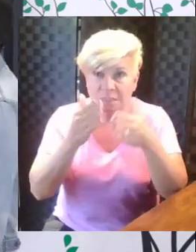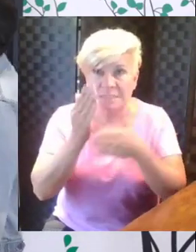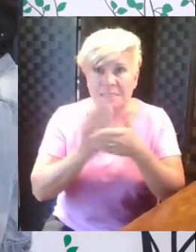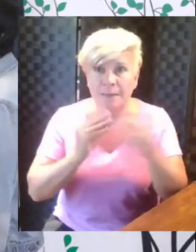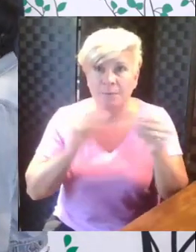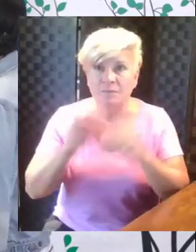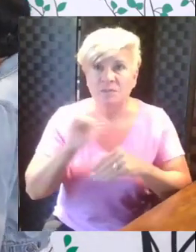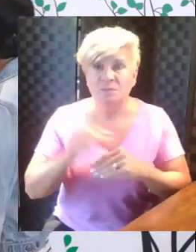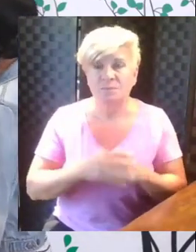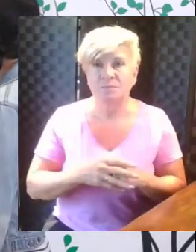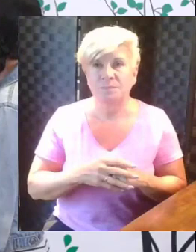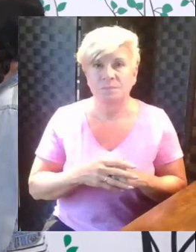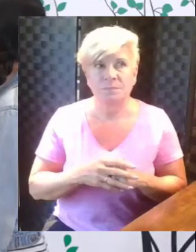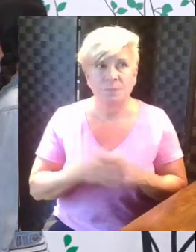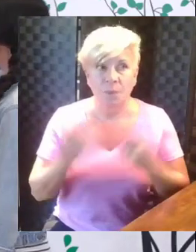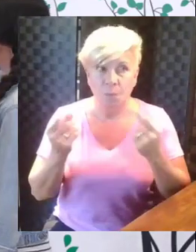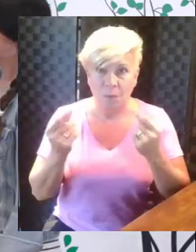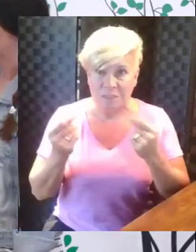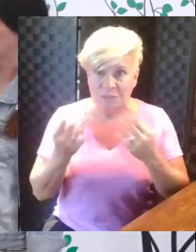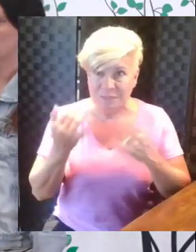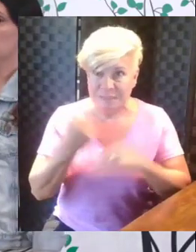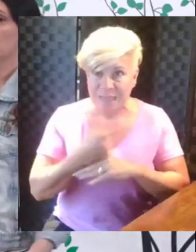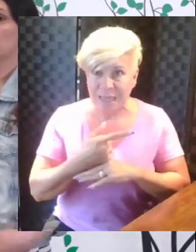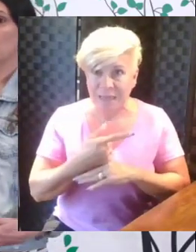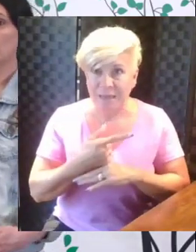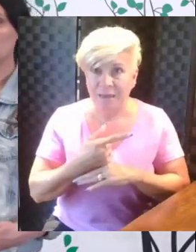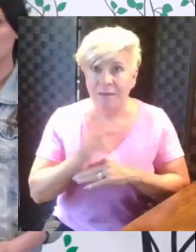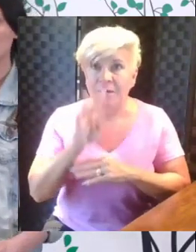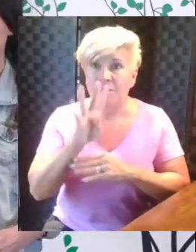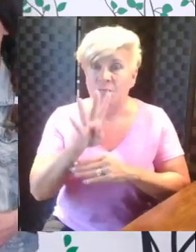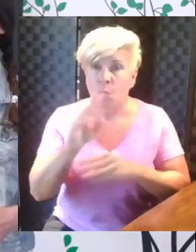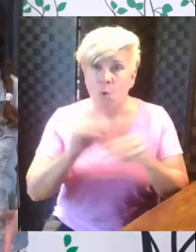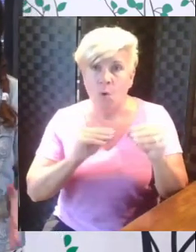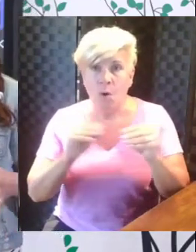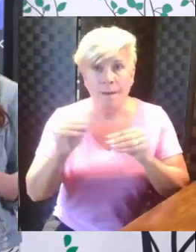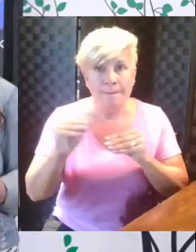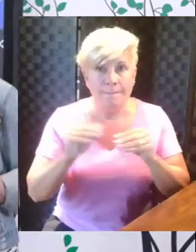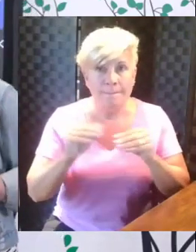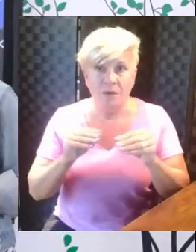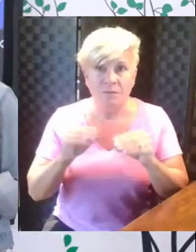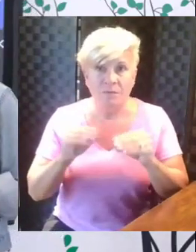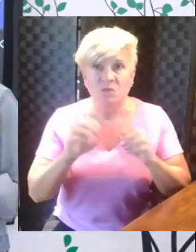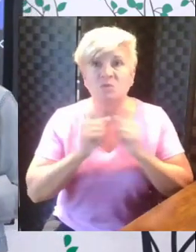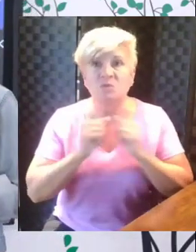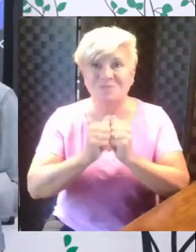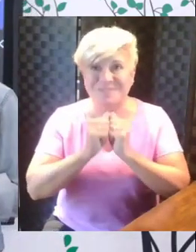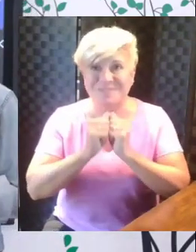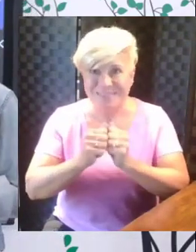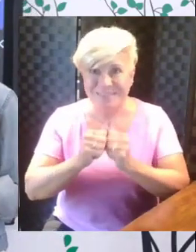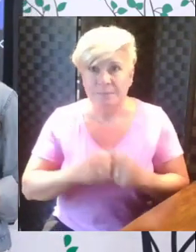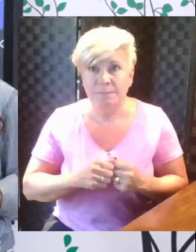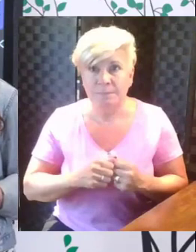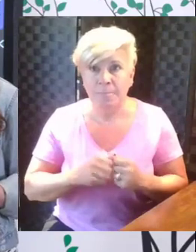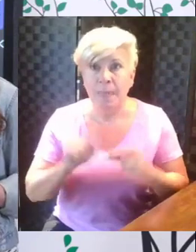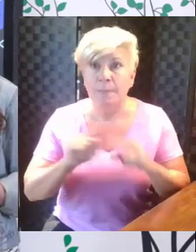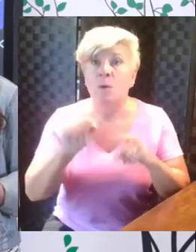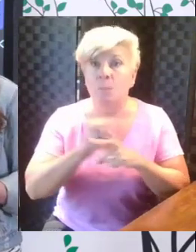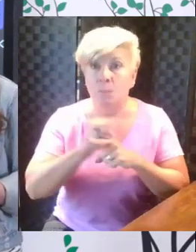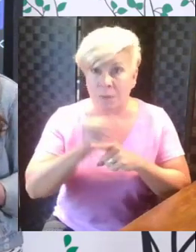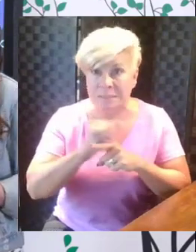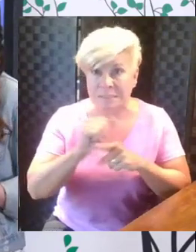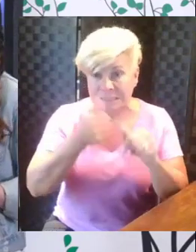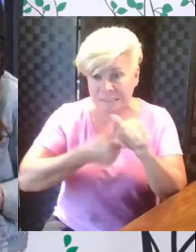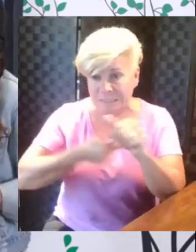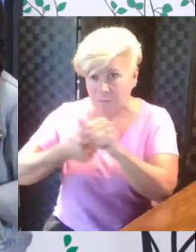movements as well. So what I'm going to do today is we're going to do 4 movements and we're going to do them all together, but we're going to practice